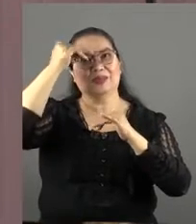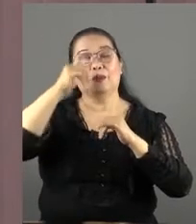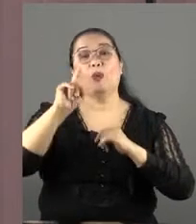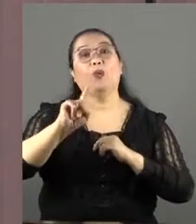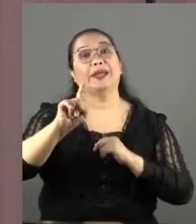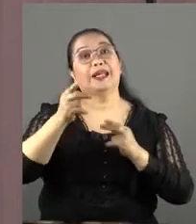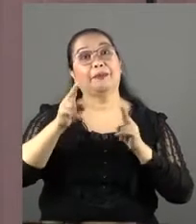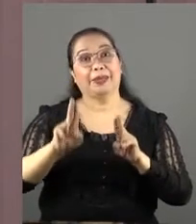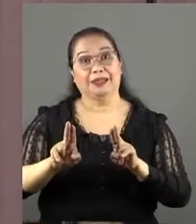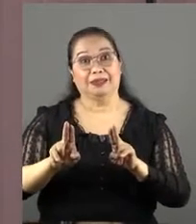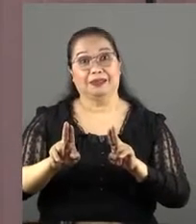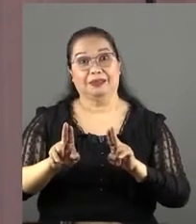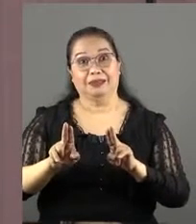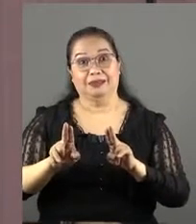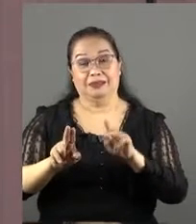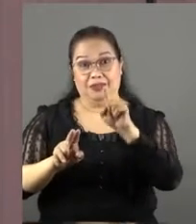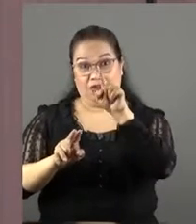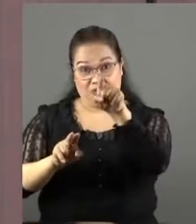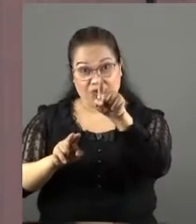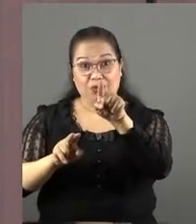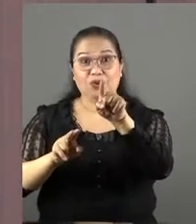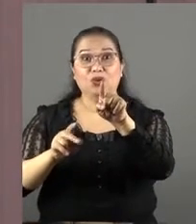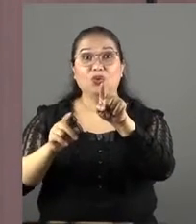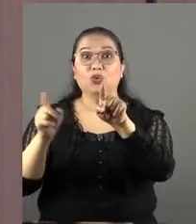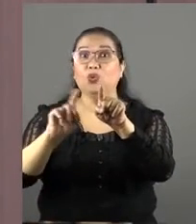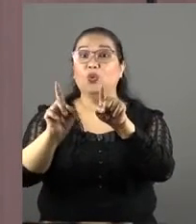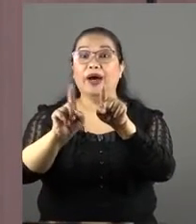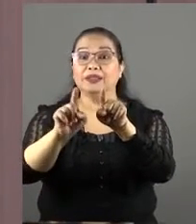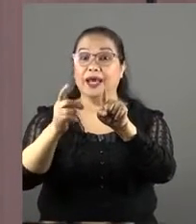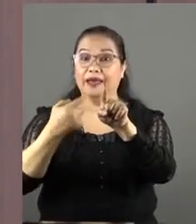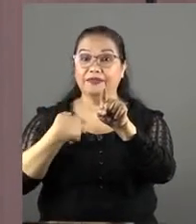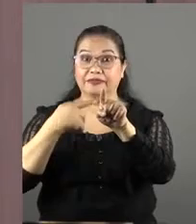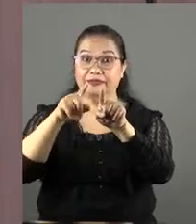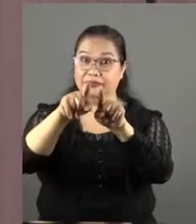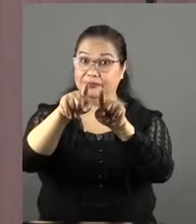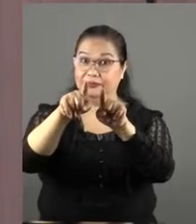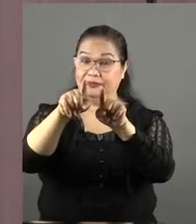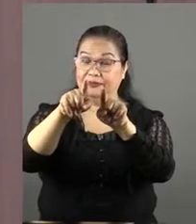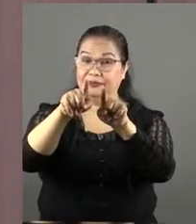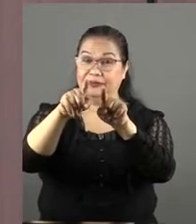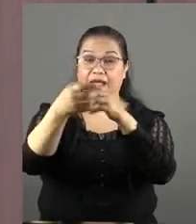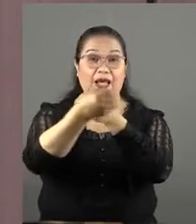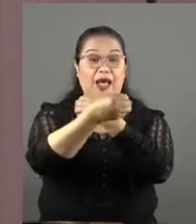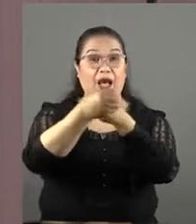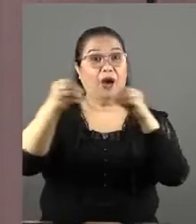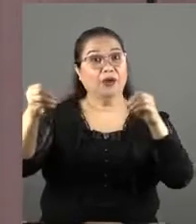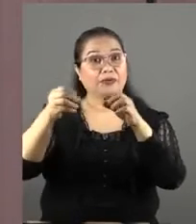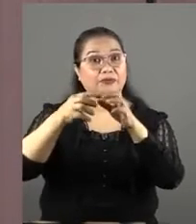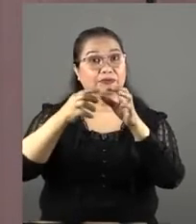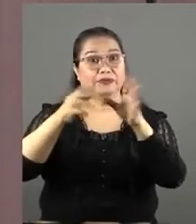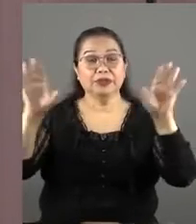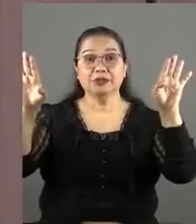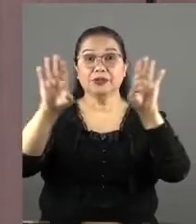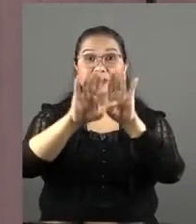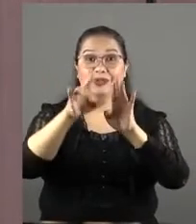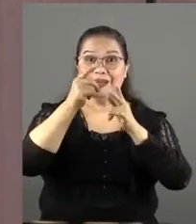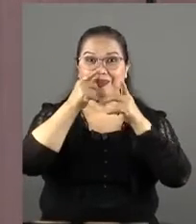what? What have you got? The office is closing. Look at